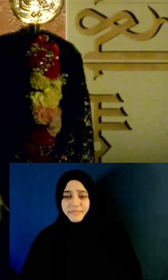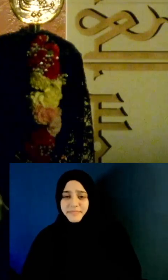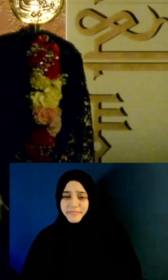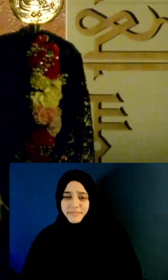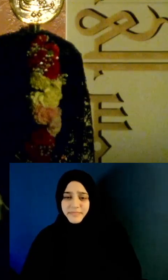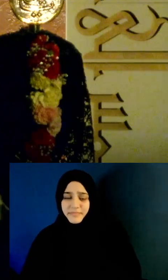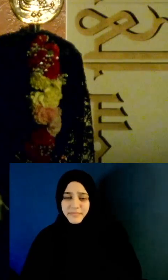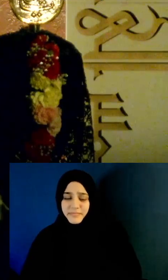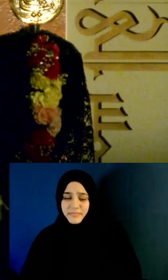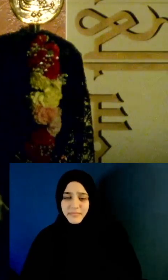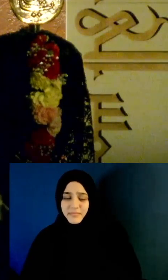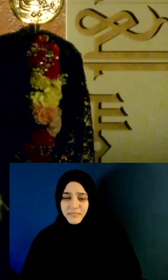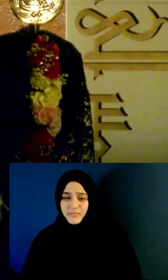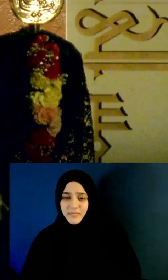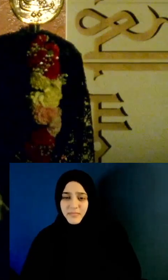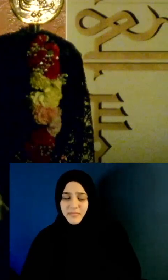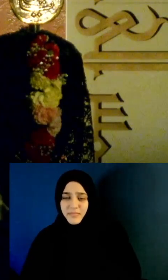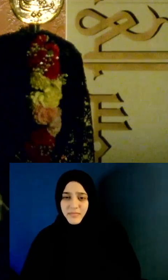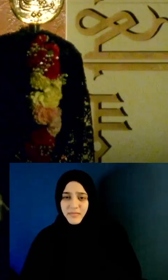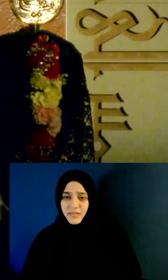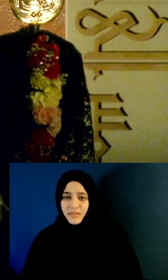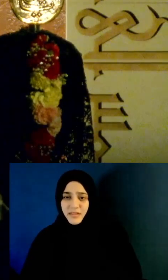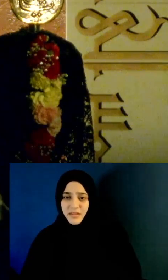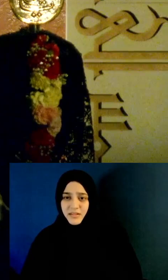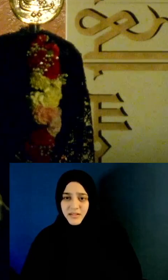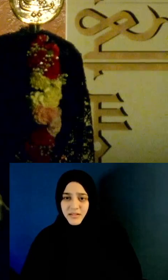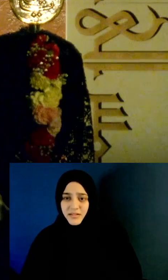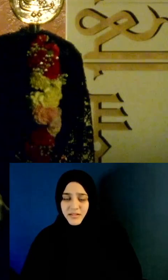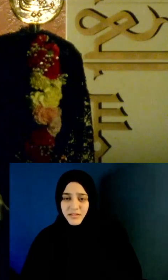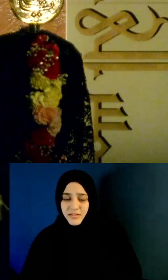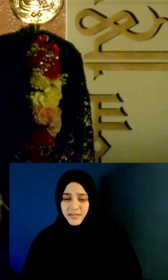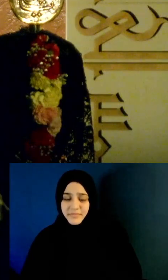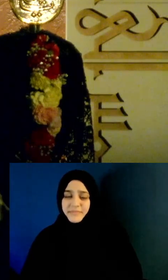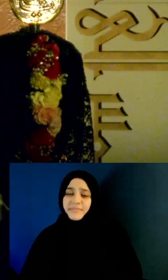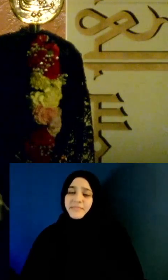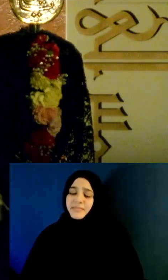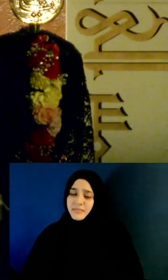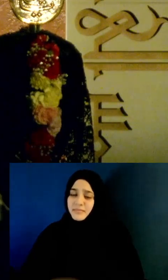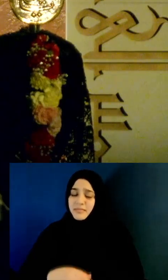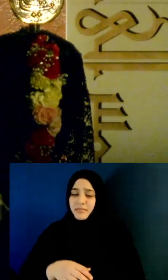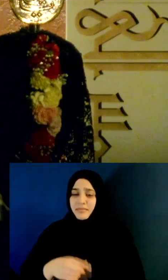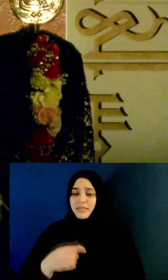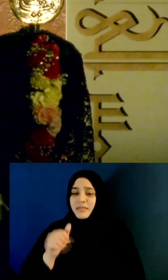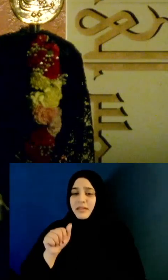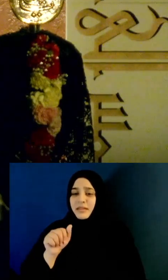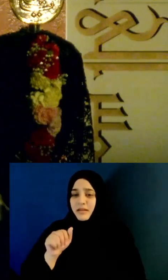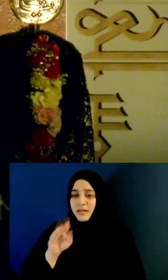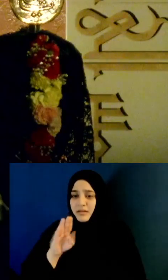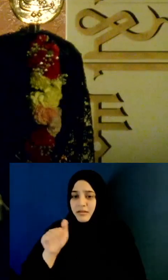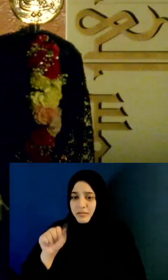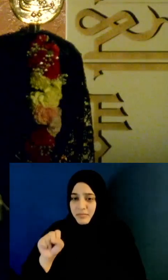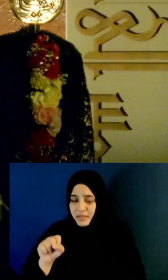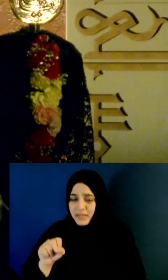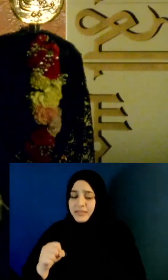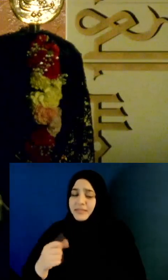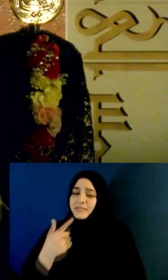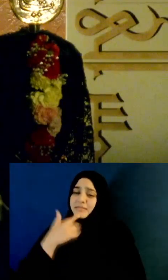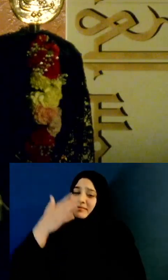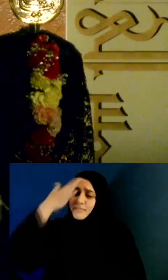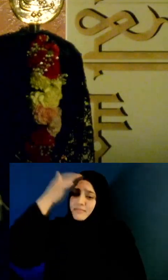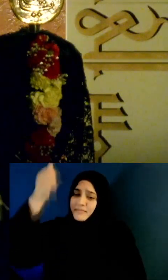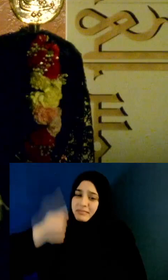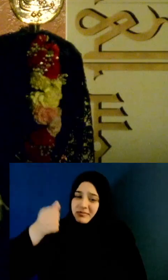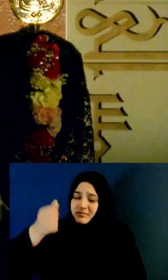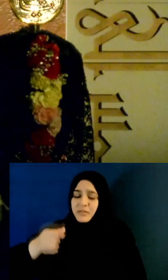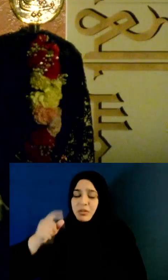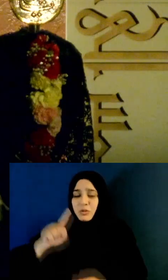He called out, "Wa alayka salam ya Aba Abdullah, Aba Abdullah," got to the body of Abbas. But